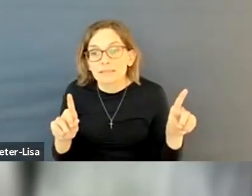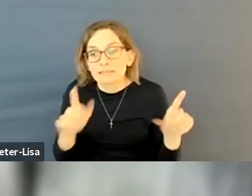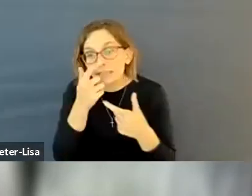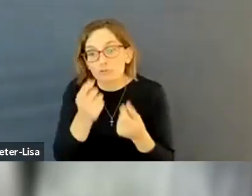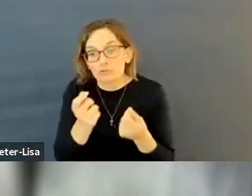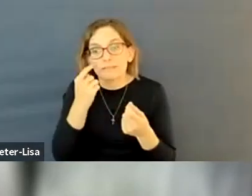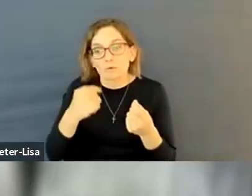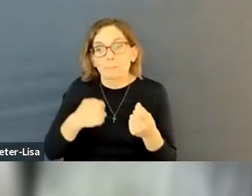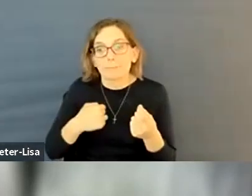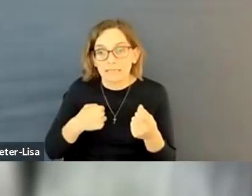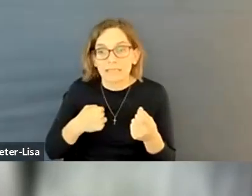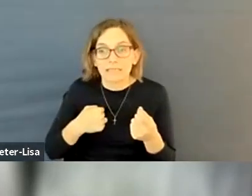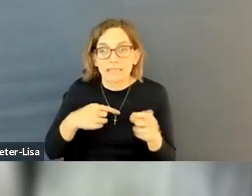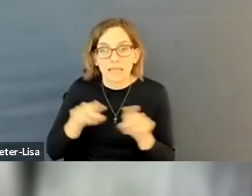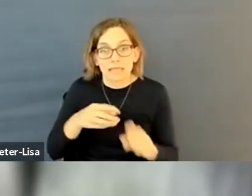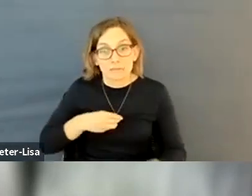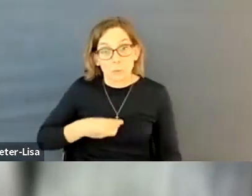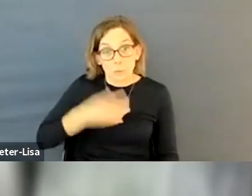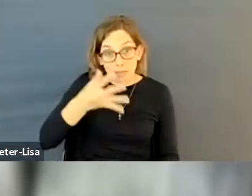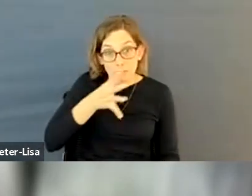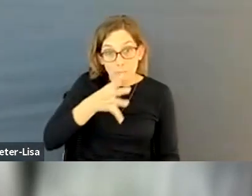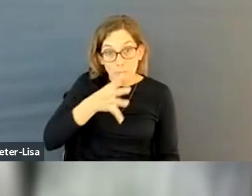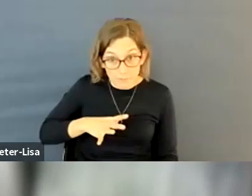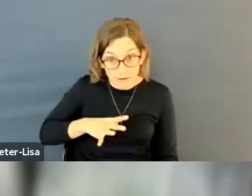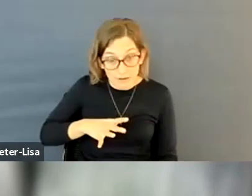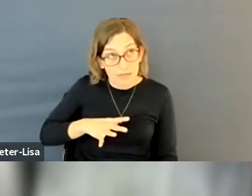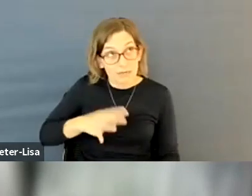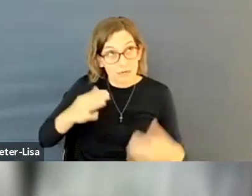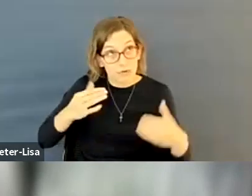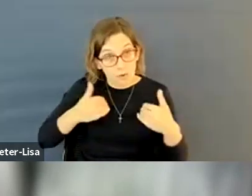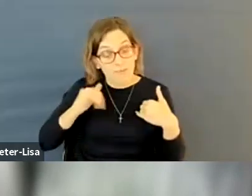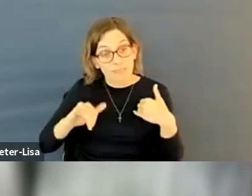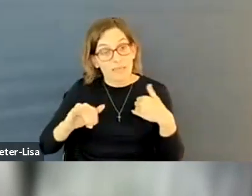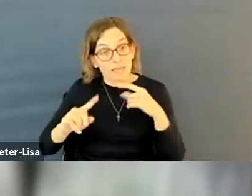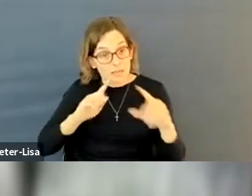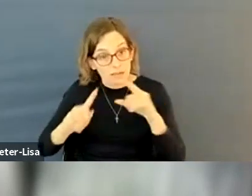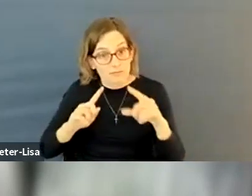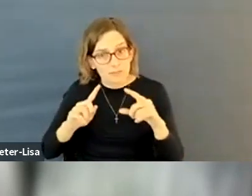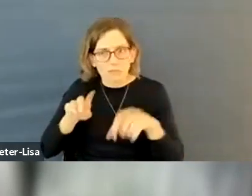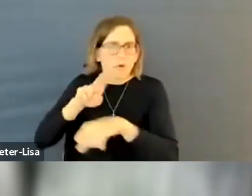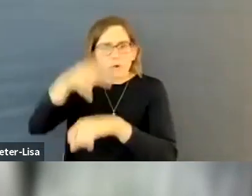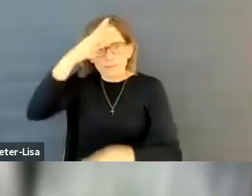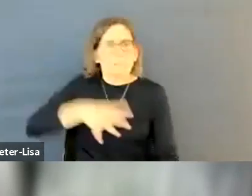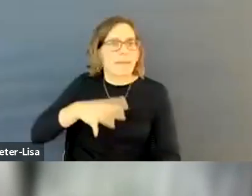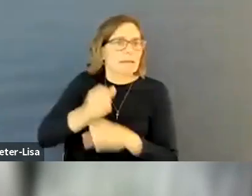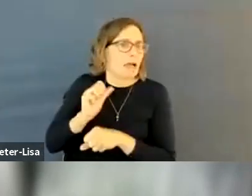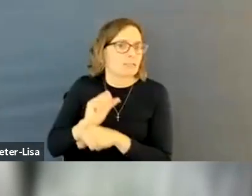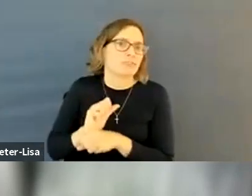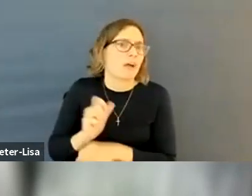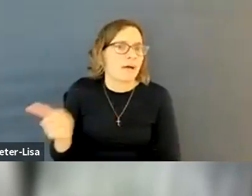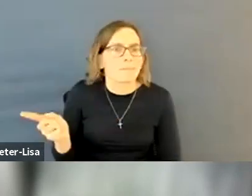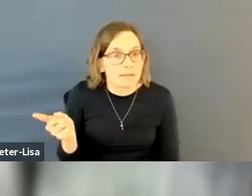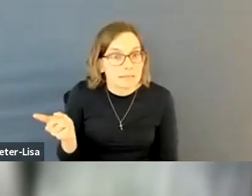me as a white woman to have had those conversations of course a man got the job. And I